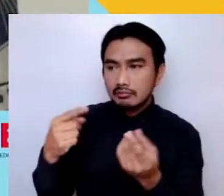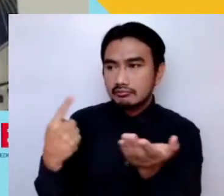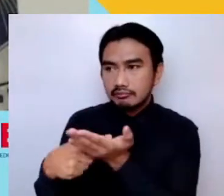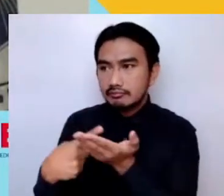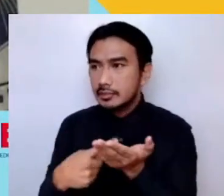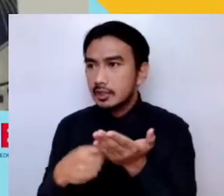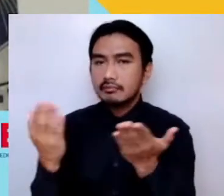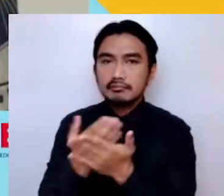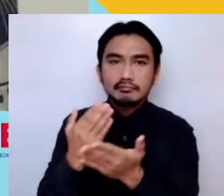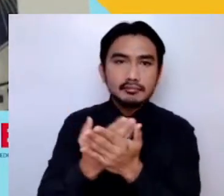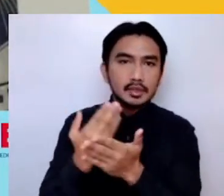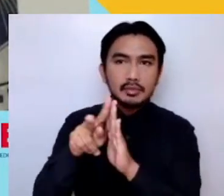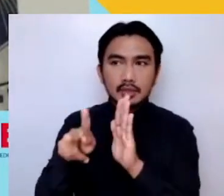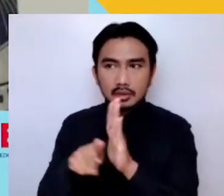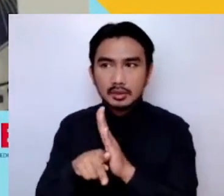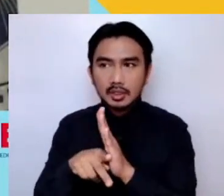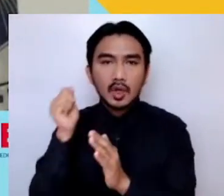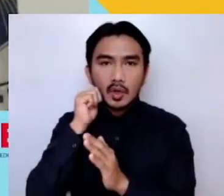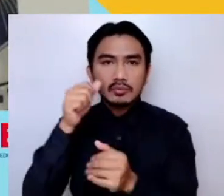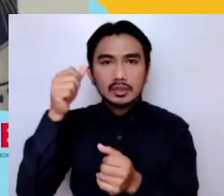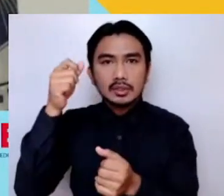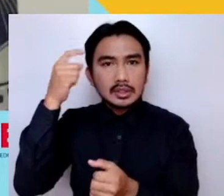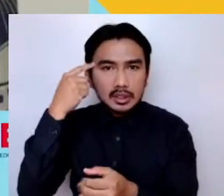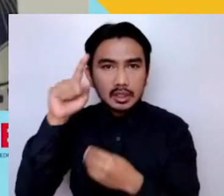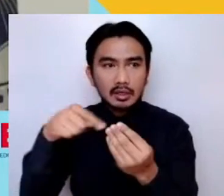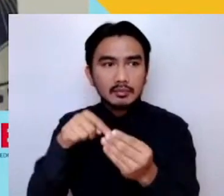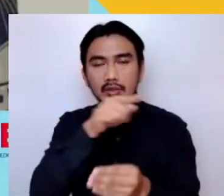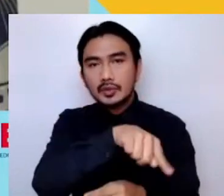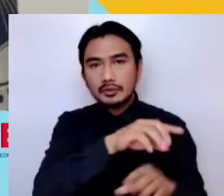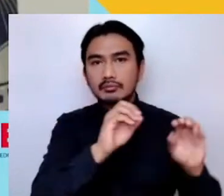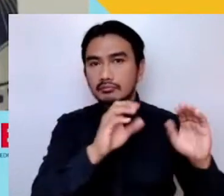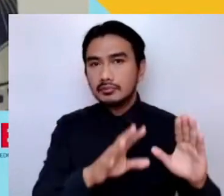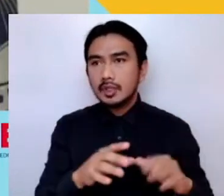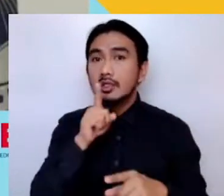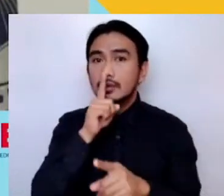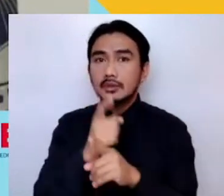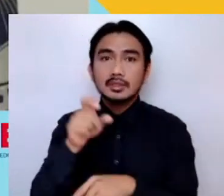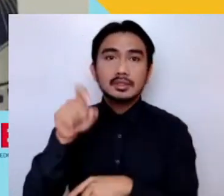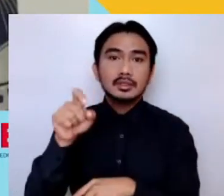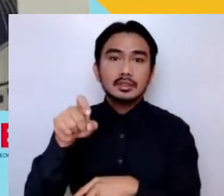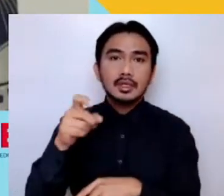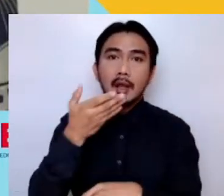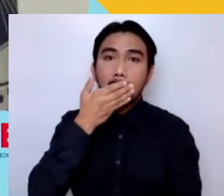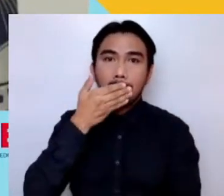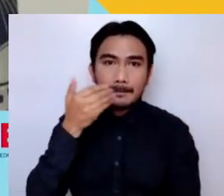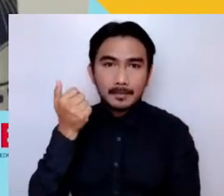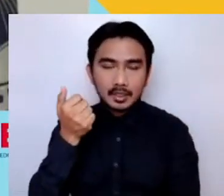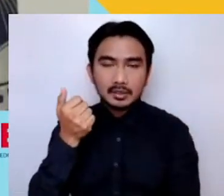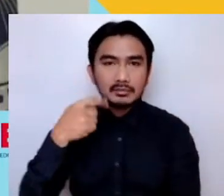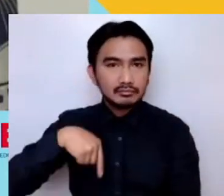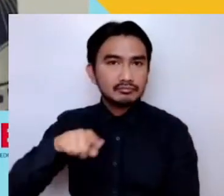and mechanisms to make sure that you will be the best in what you do, and that is